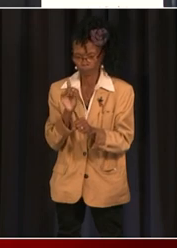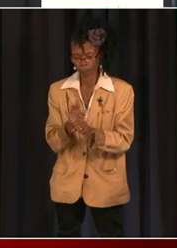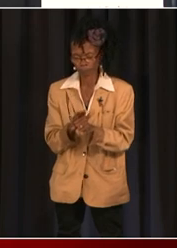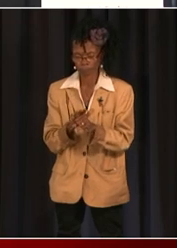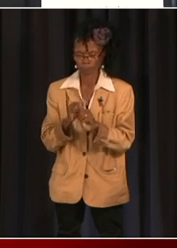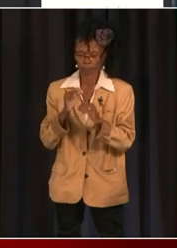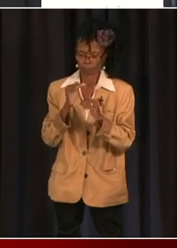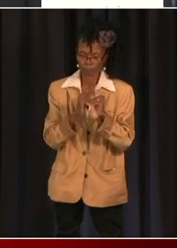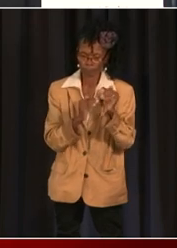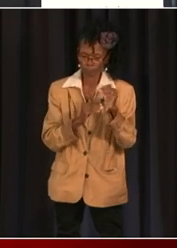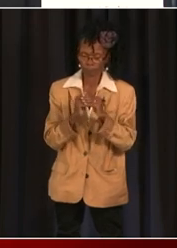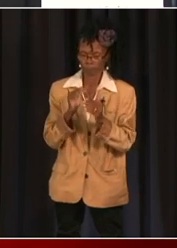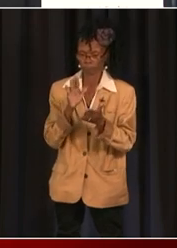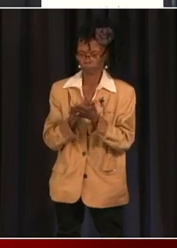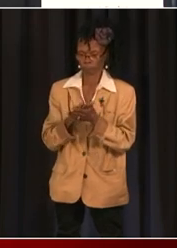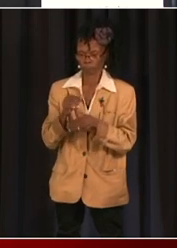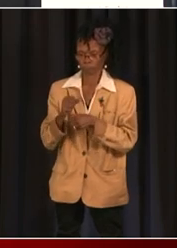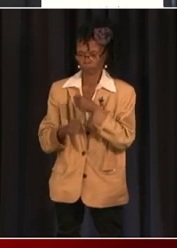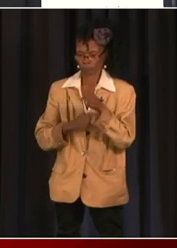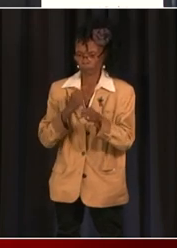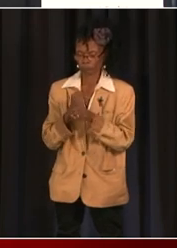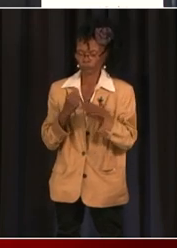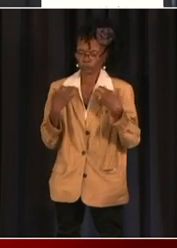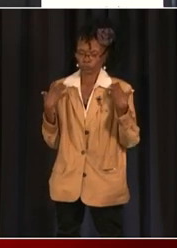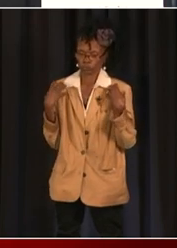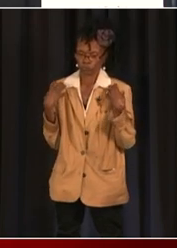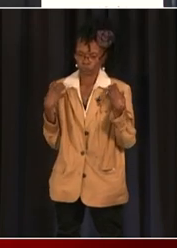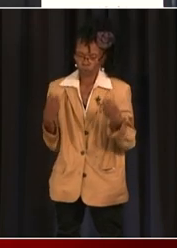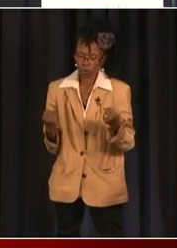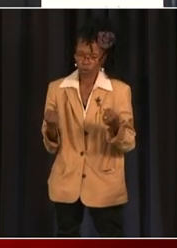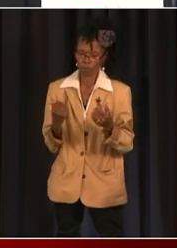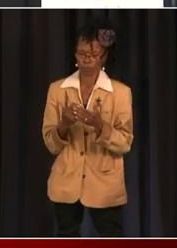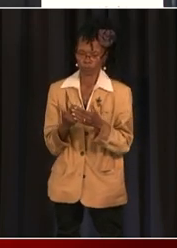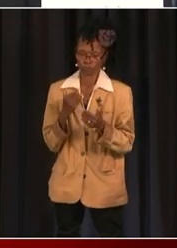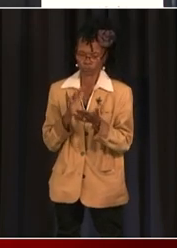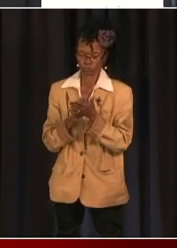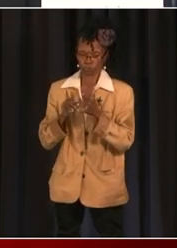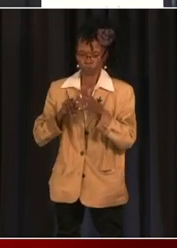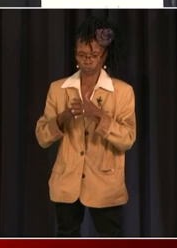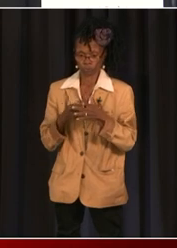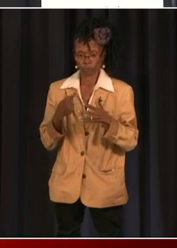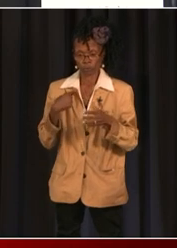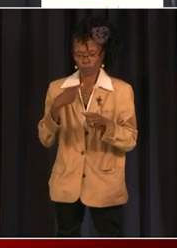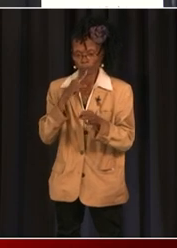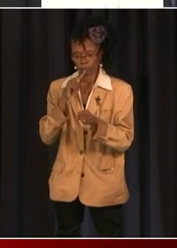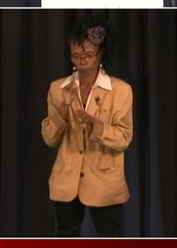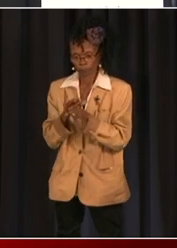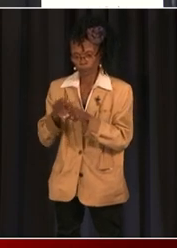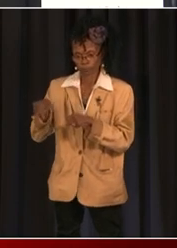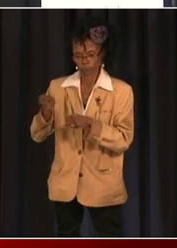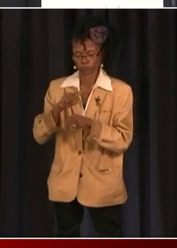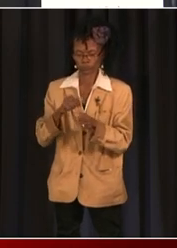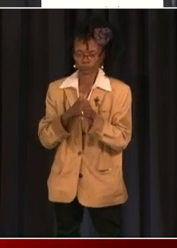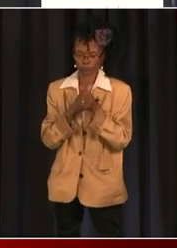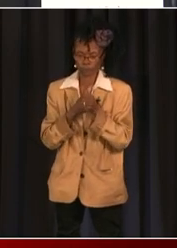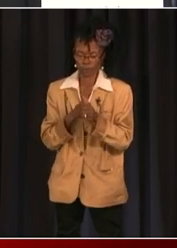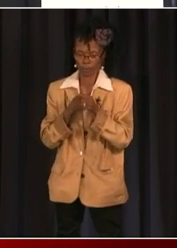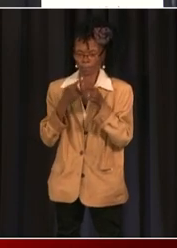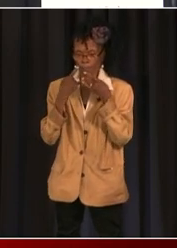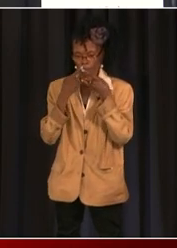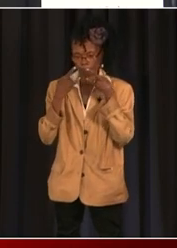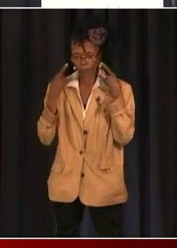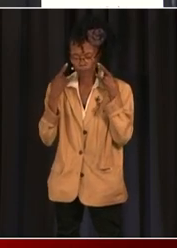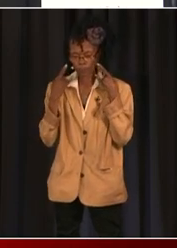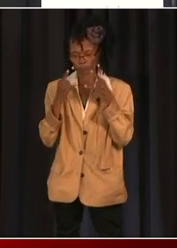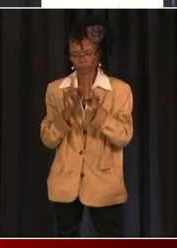a school year that's stronger than before. And to do that, we're asking all of our families to ensure that you are compliant with our